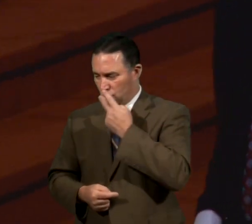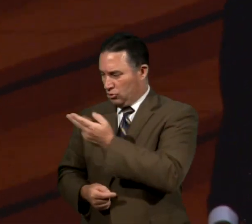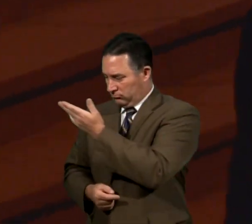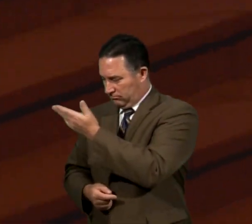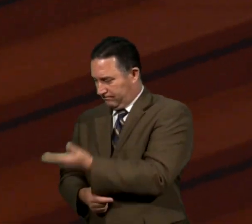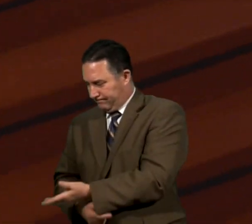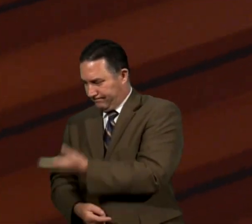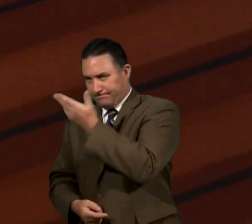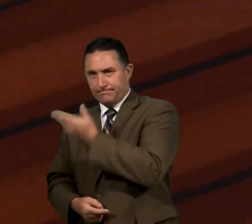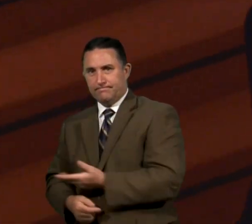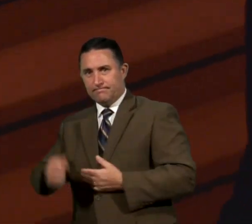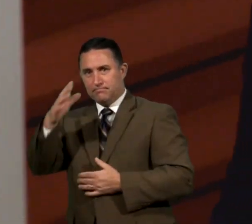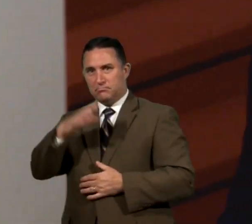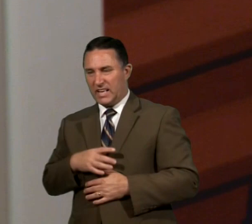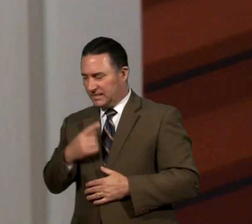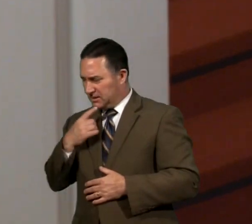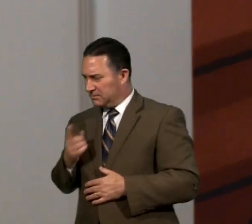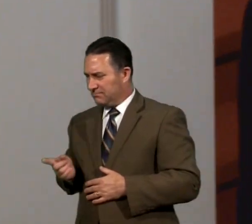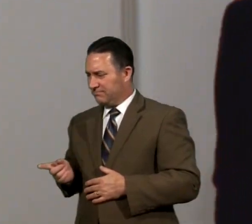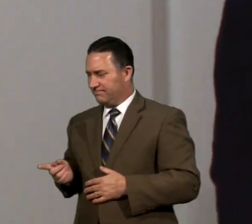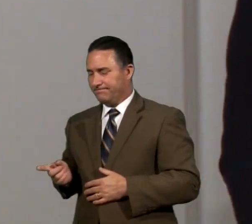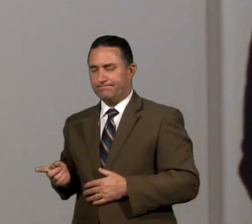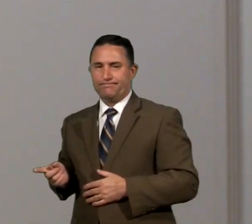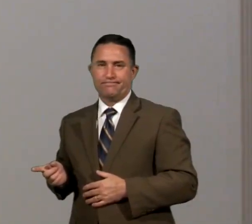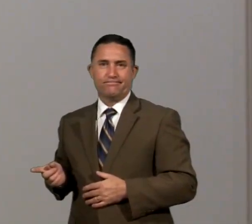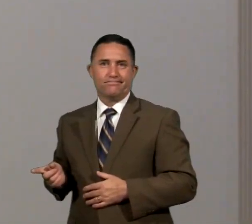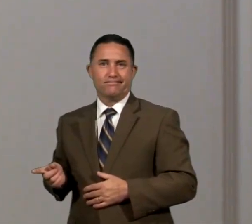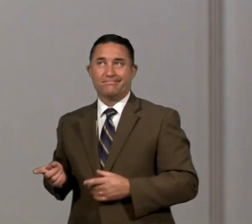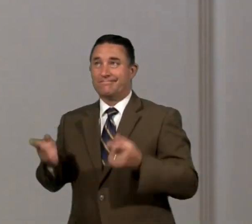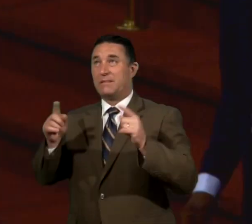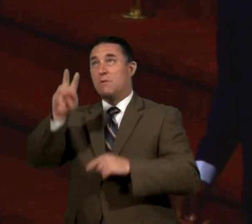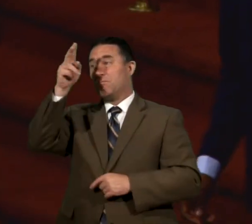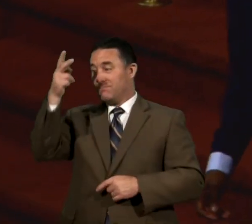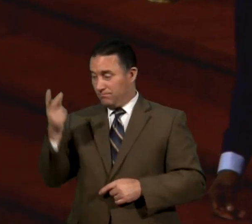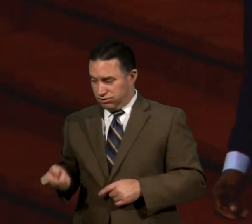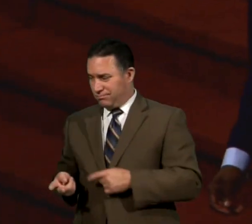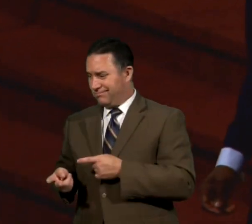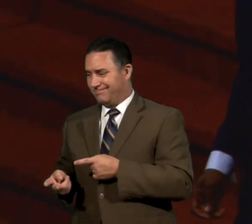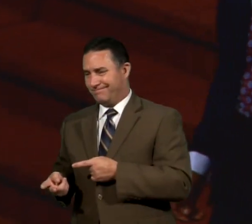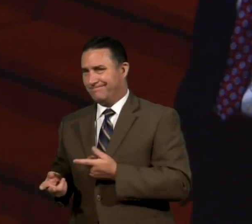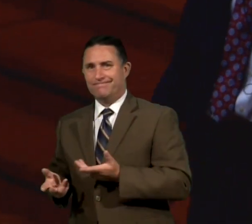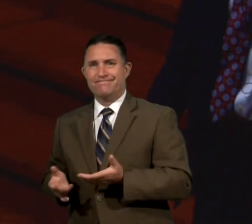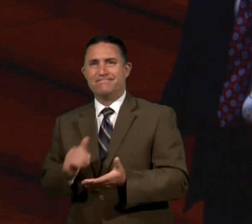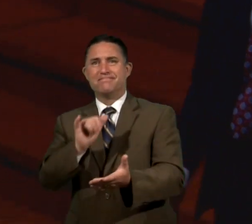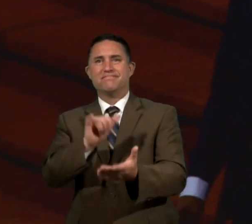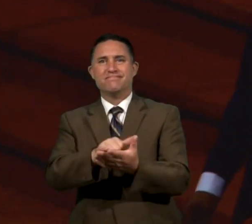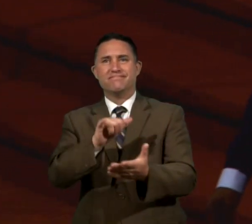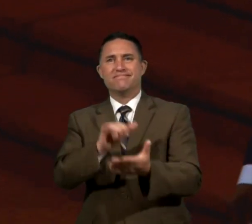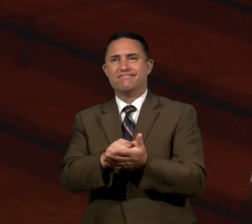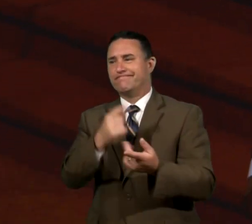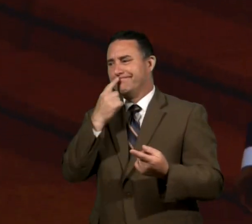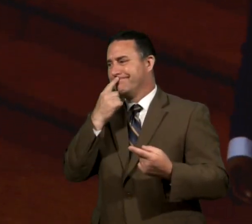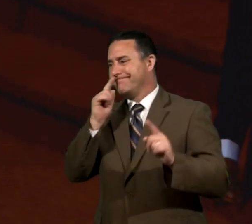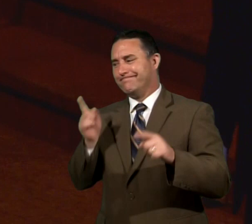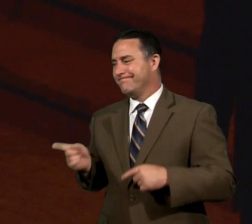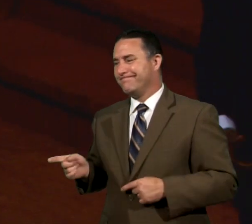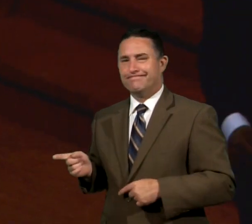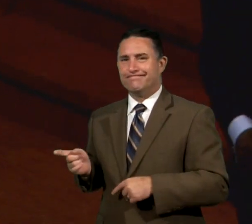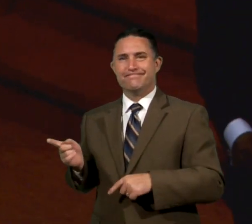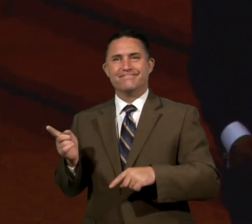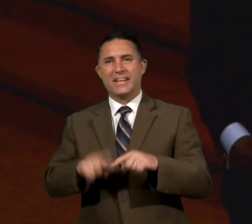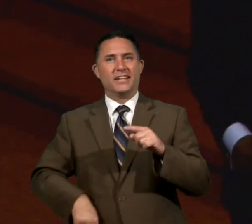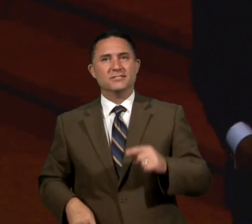man and said, what just happened to him is impossible for him to come back.